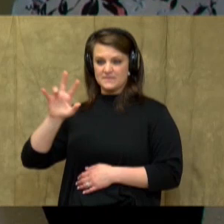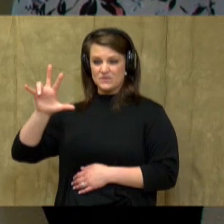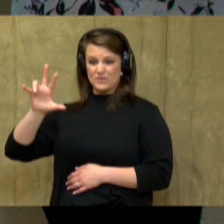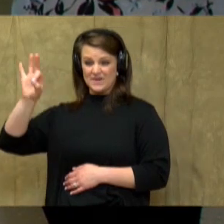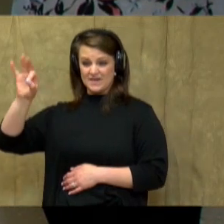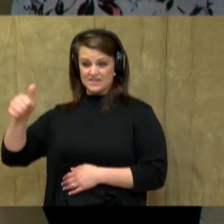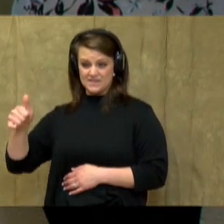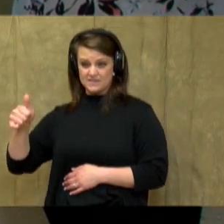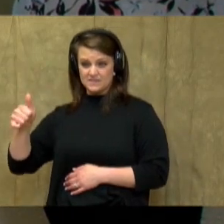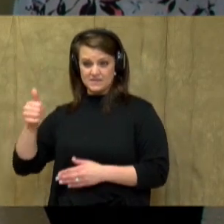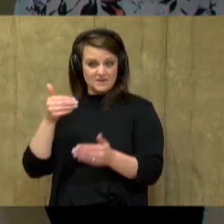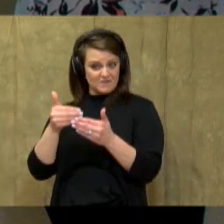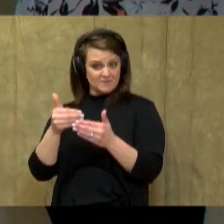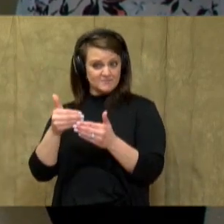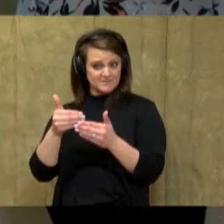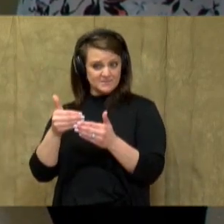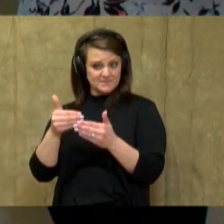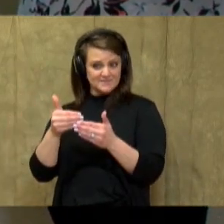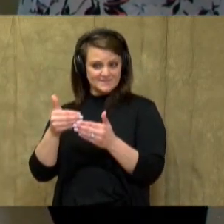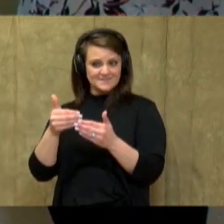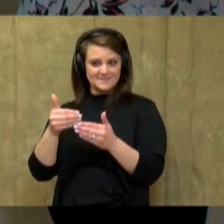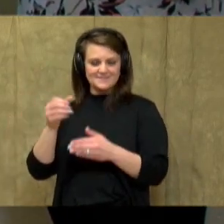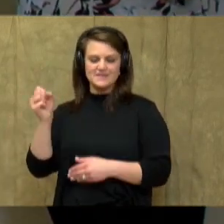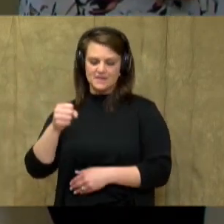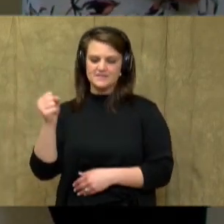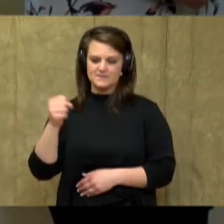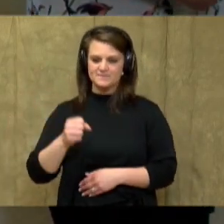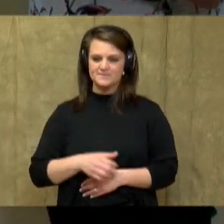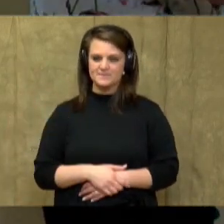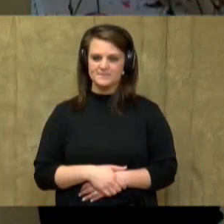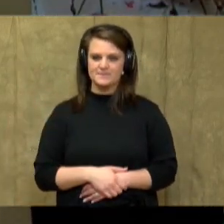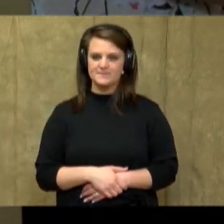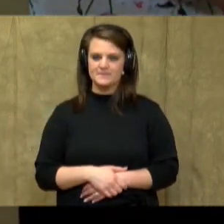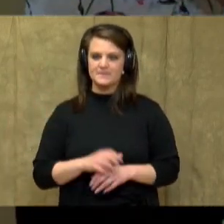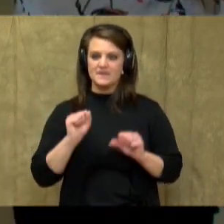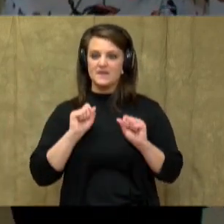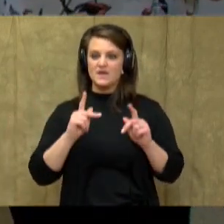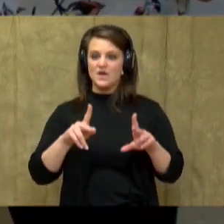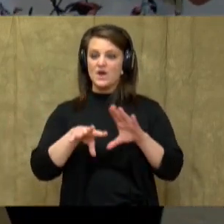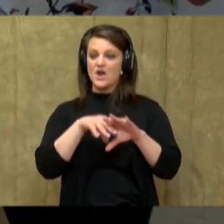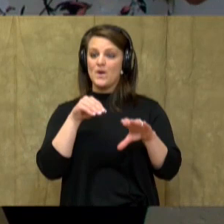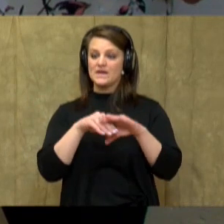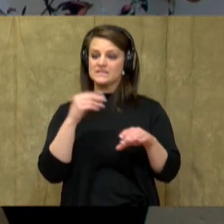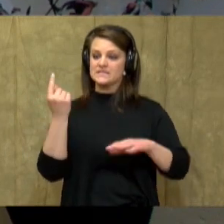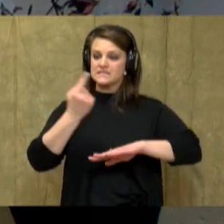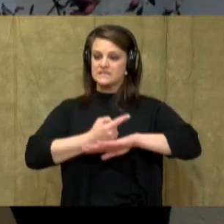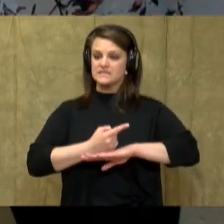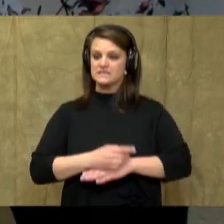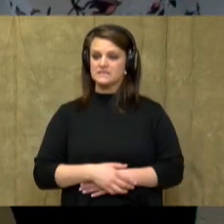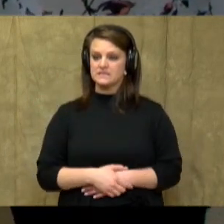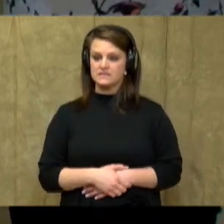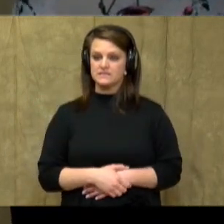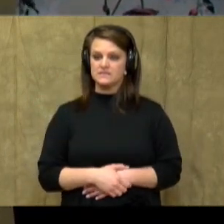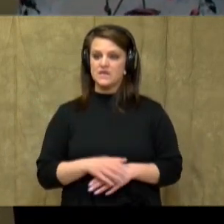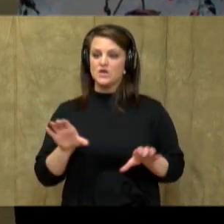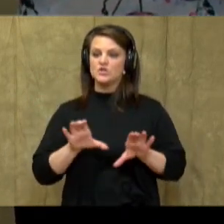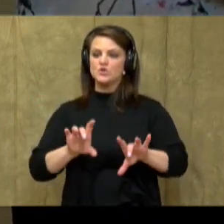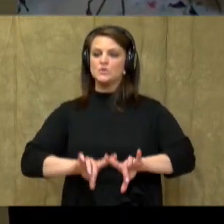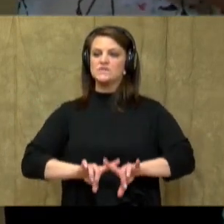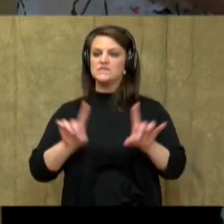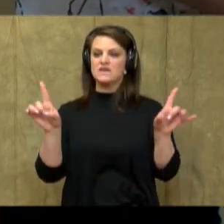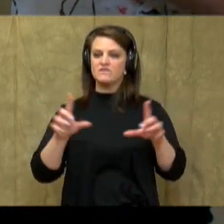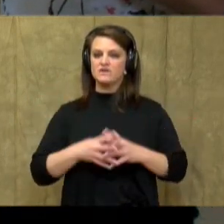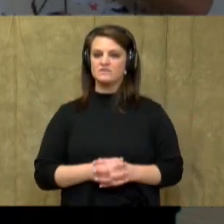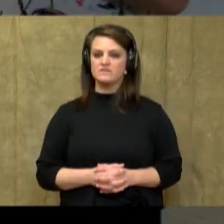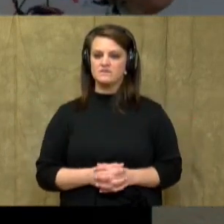and 9/10. Aren't they close? Yes. All right, your exit ticket for this week, I want to do something a little bit different. I